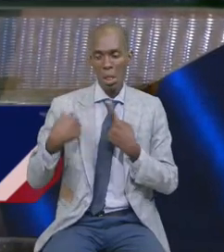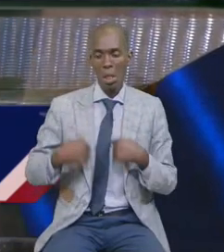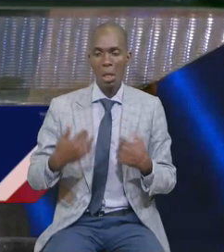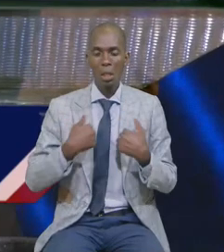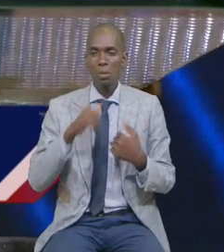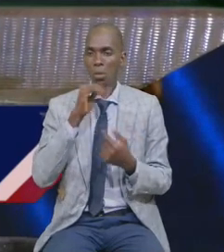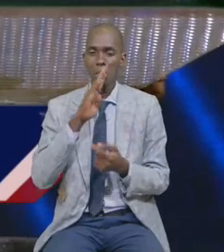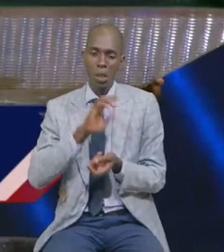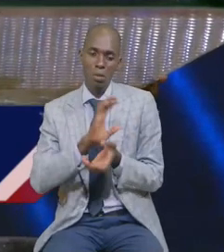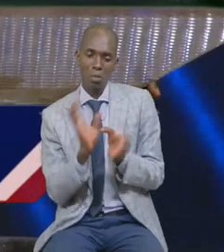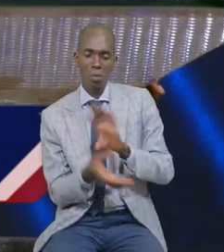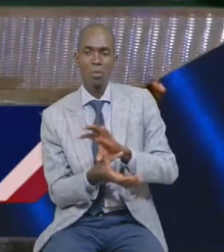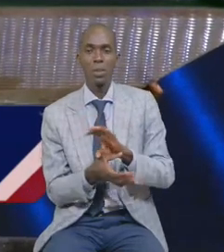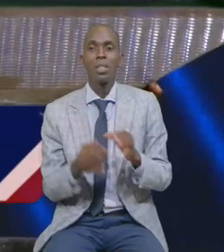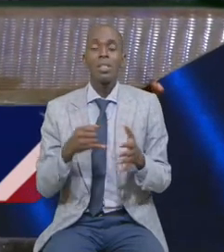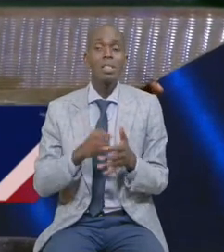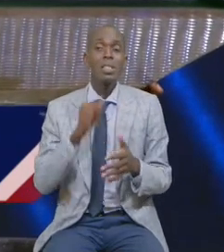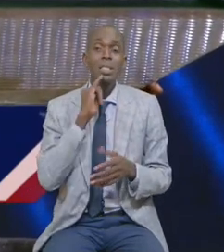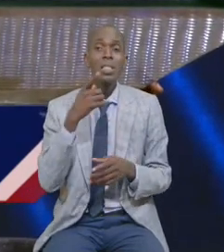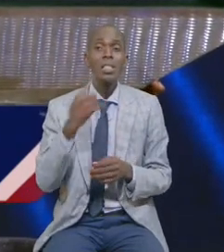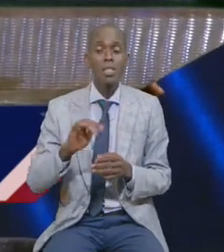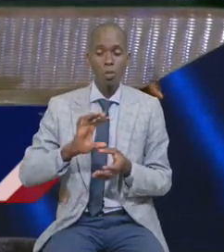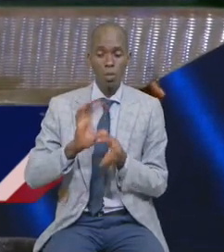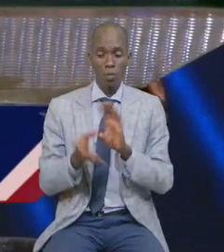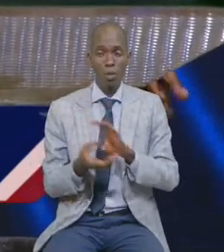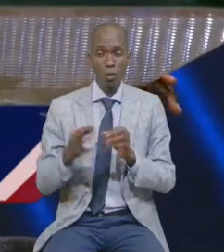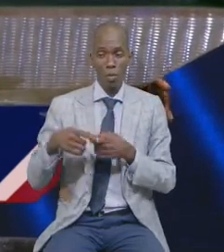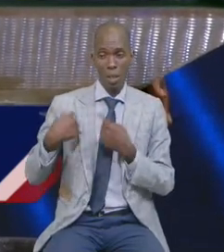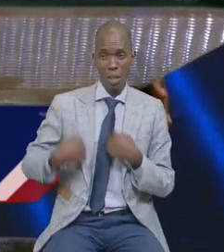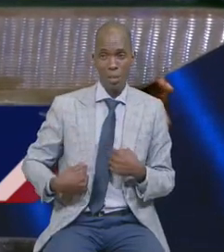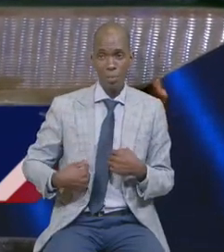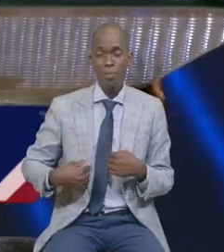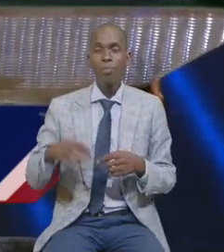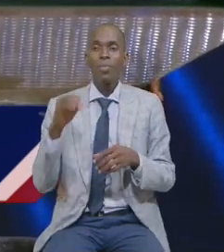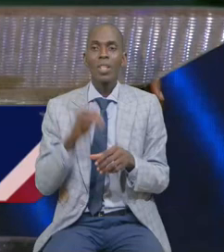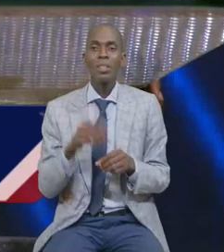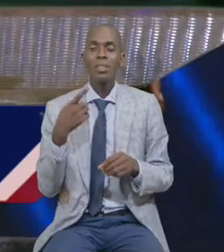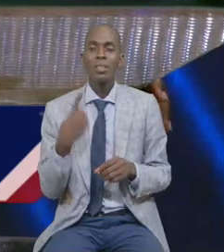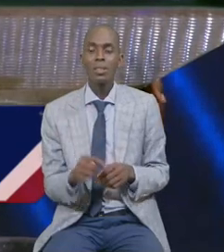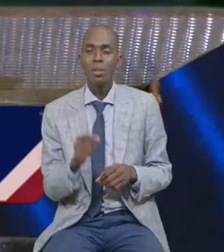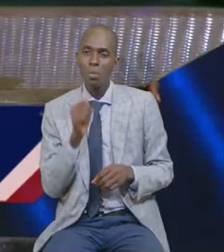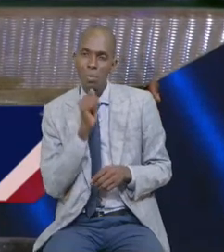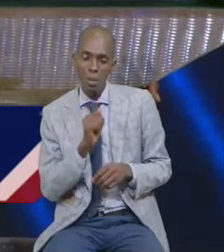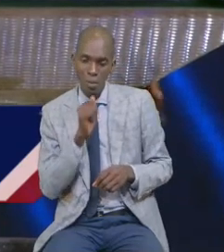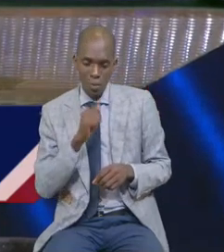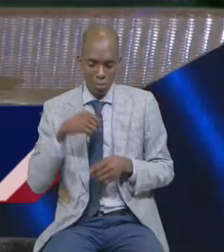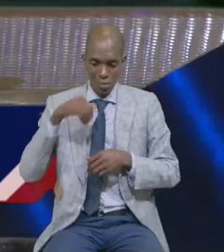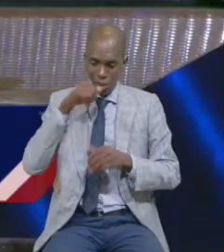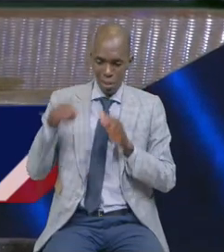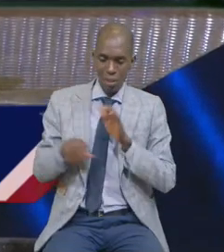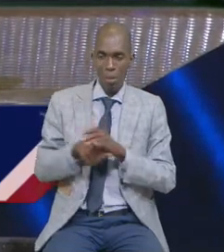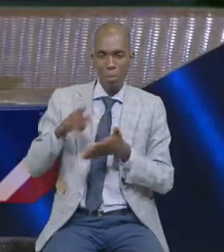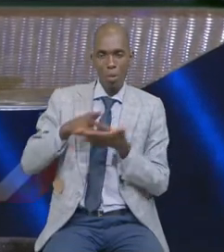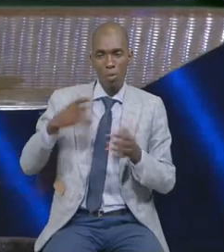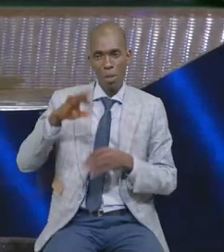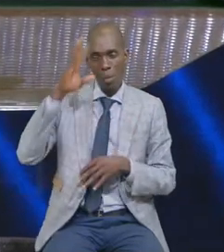the conversion of the heart in the private recesses of the heart of the man, of the woman,